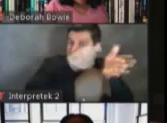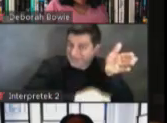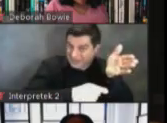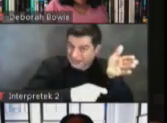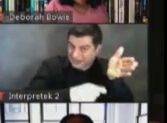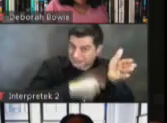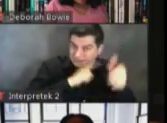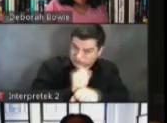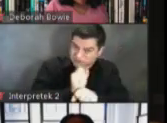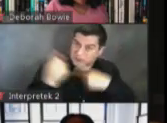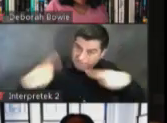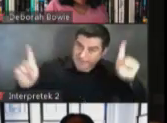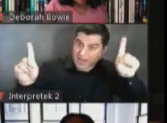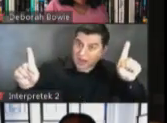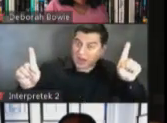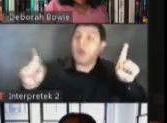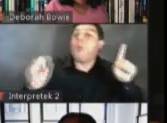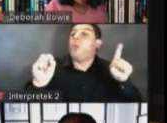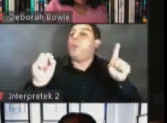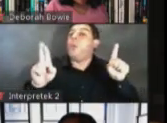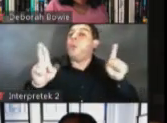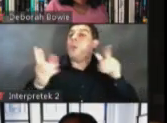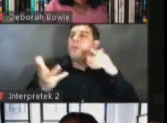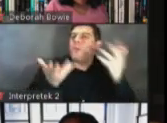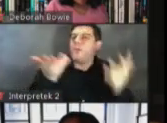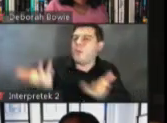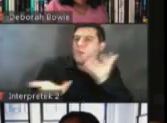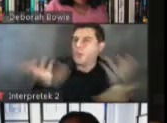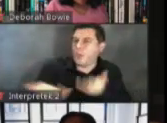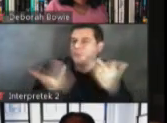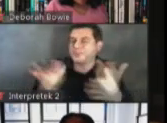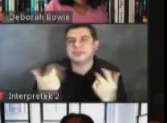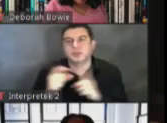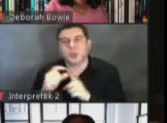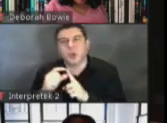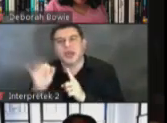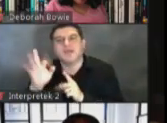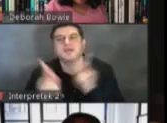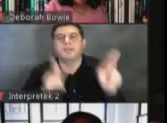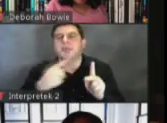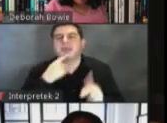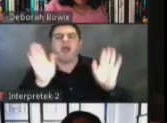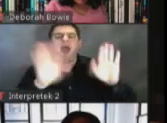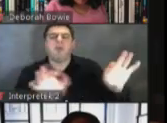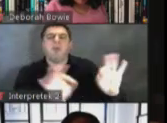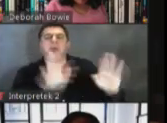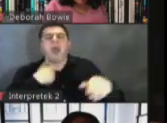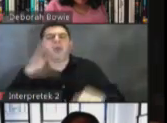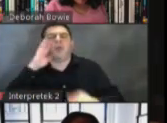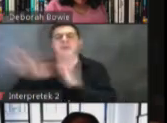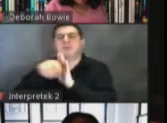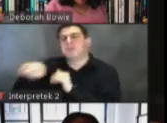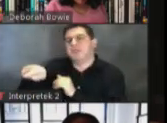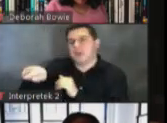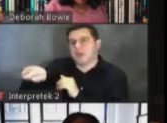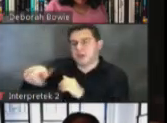how to put this, whether folks say, well, I'm just going to go develop somewhere else, because that's not what we want. We want folks to build